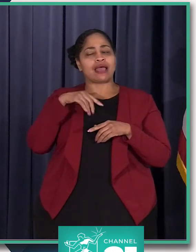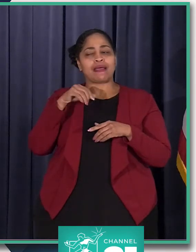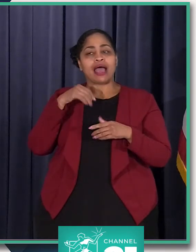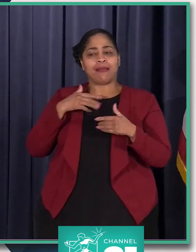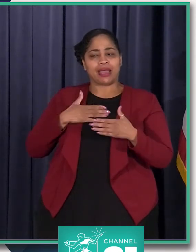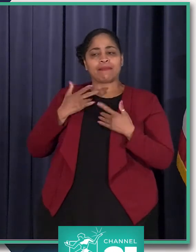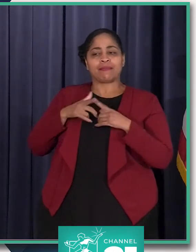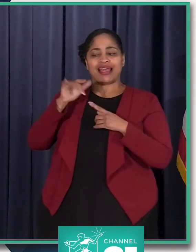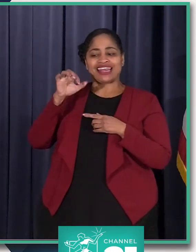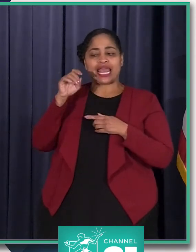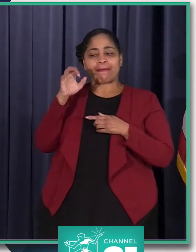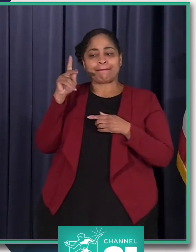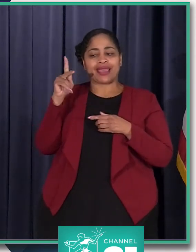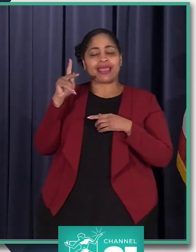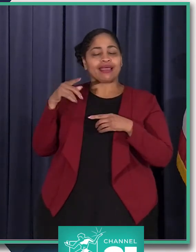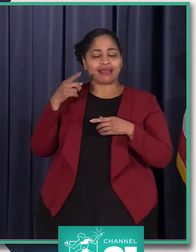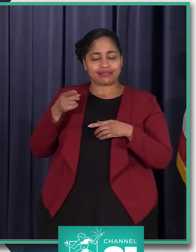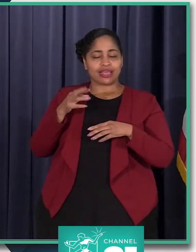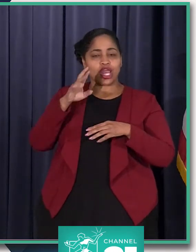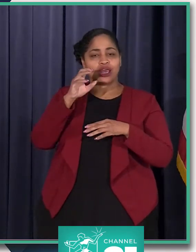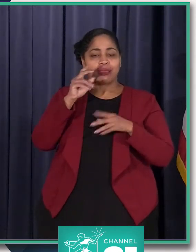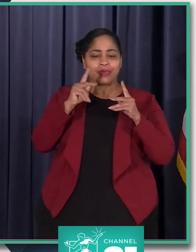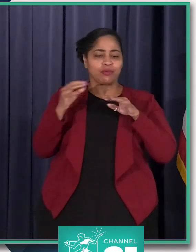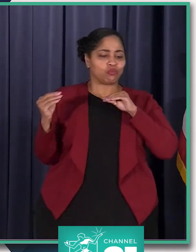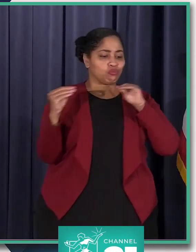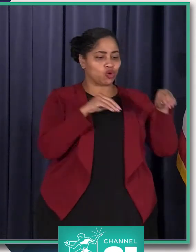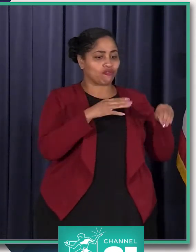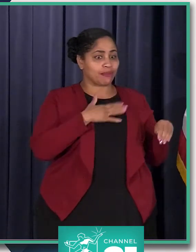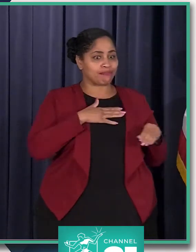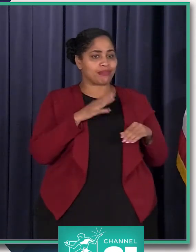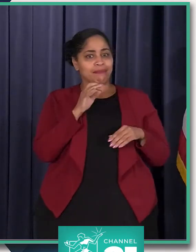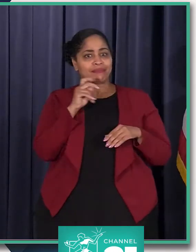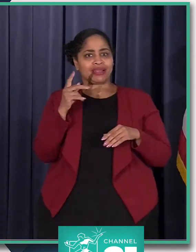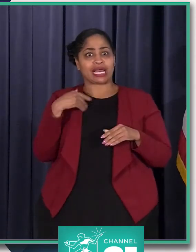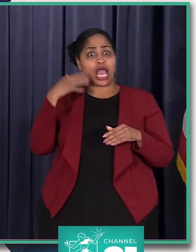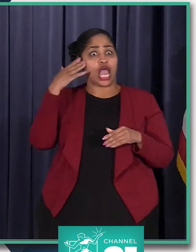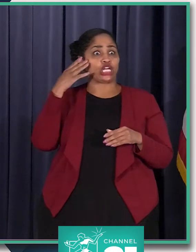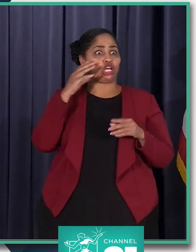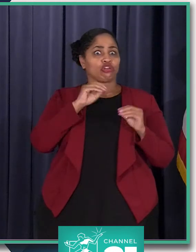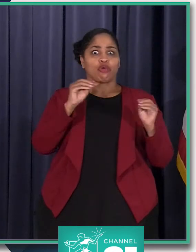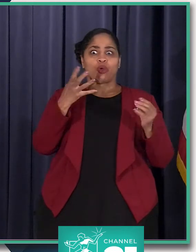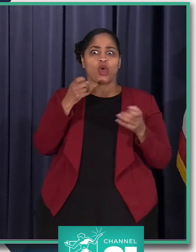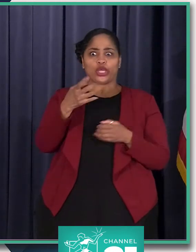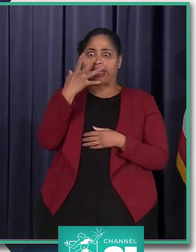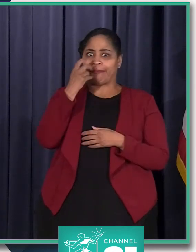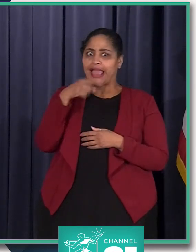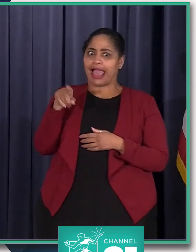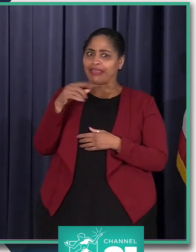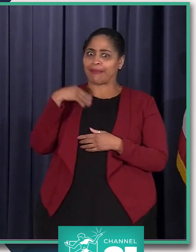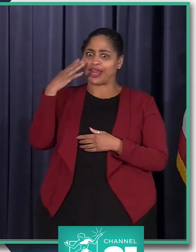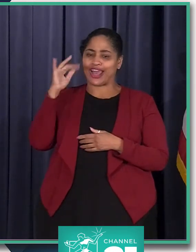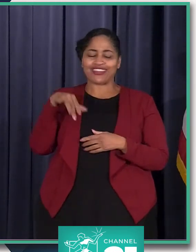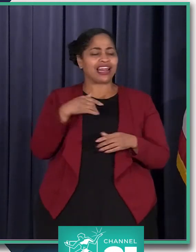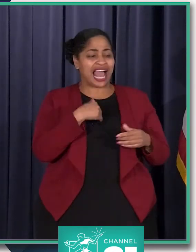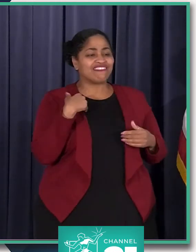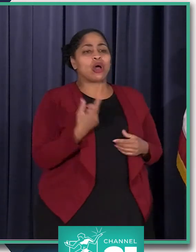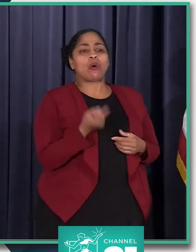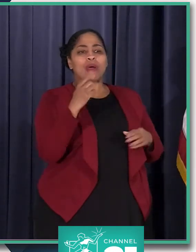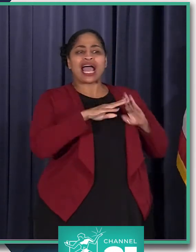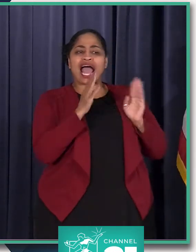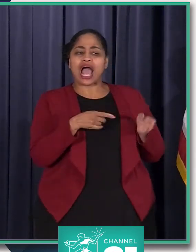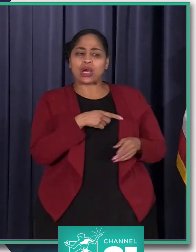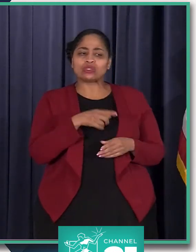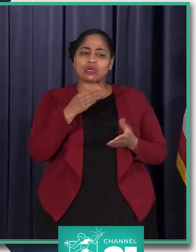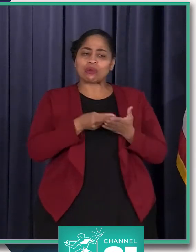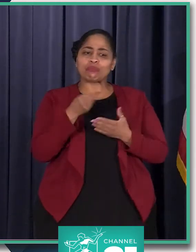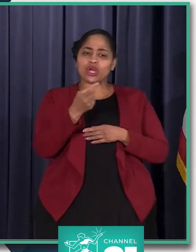to hear it. Really nice, but I have Nobody wants you mad at them, I know that. I have one house that was